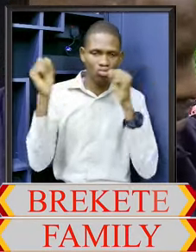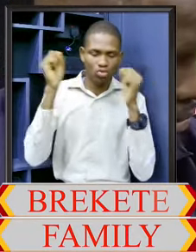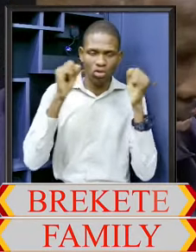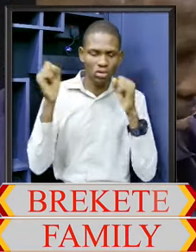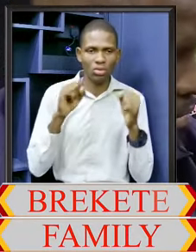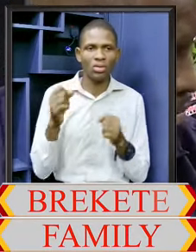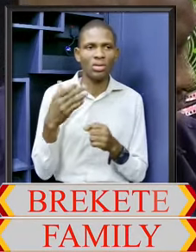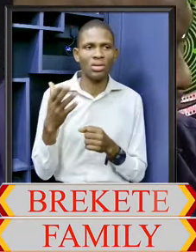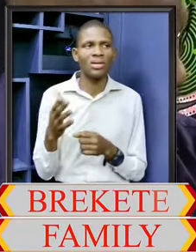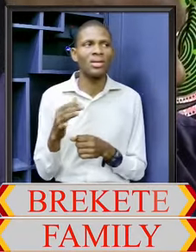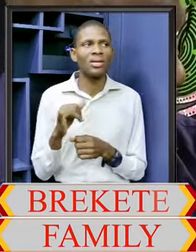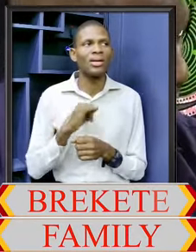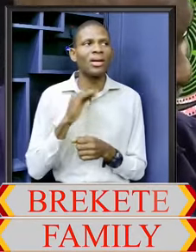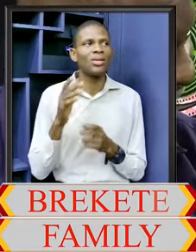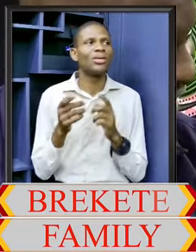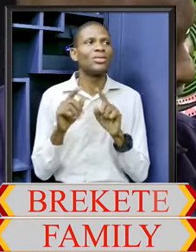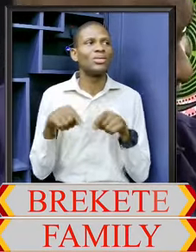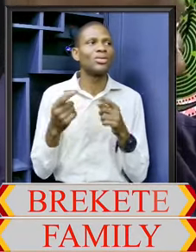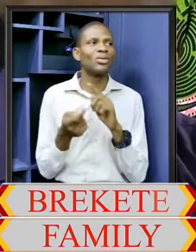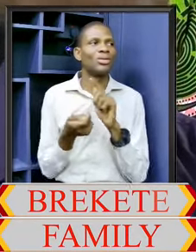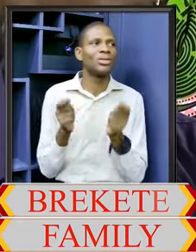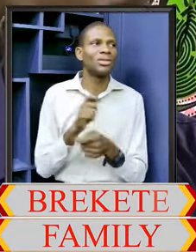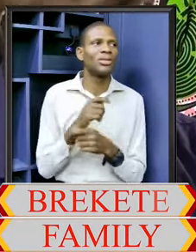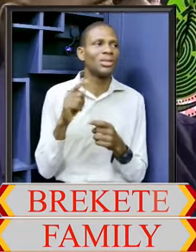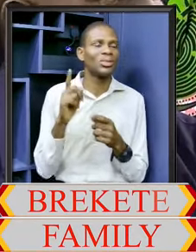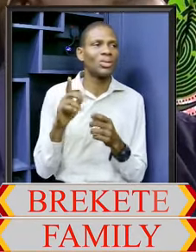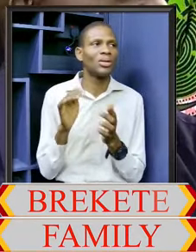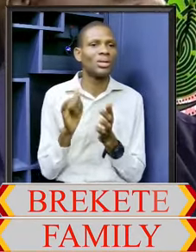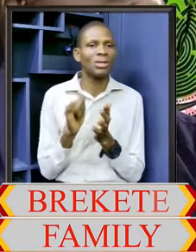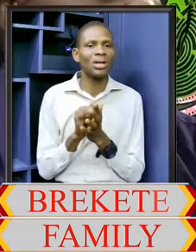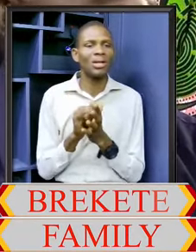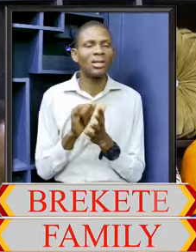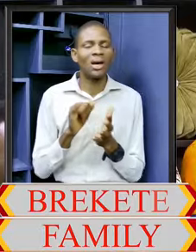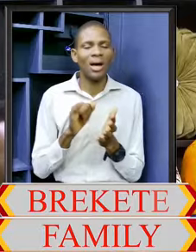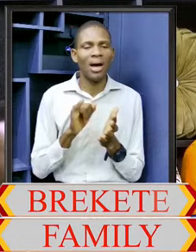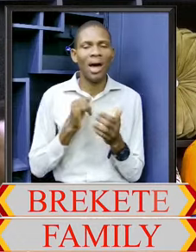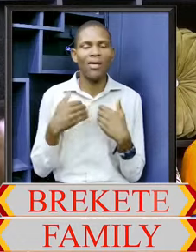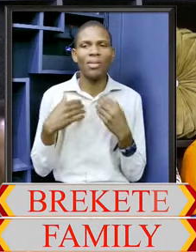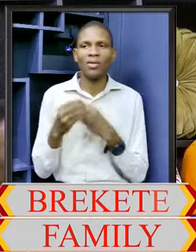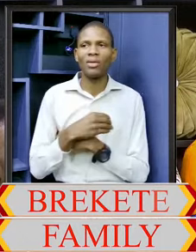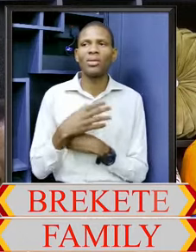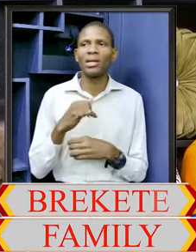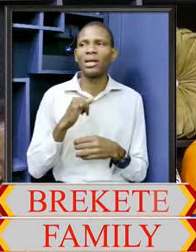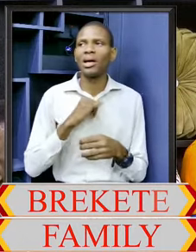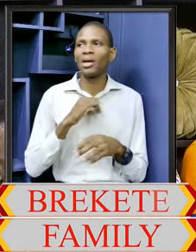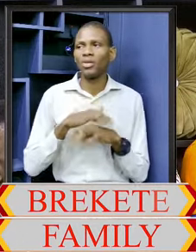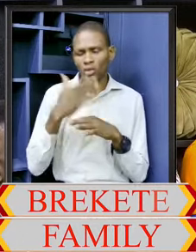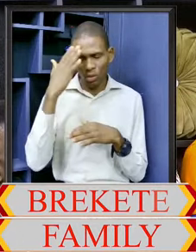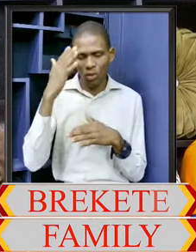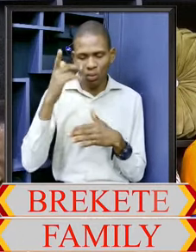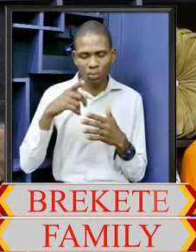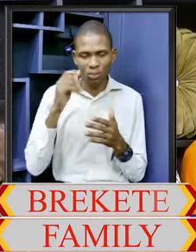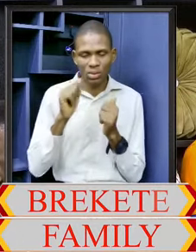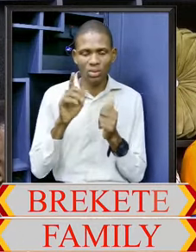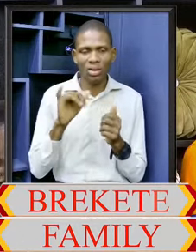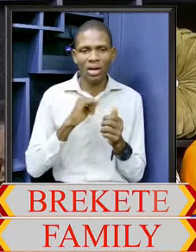also day. I go change package. The one where I get for my office now, where they pay one big money and I don't know what thing I they watch every